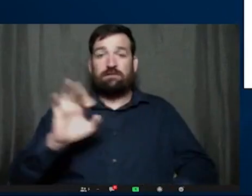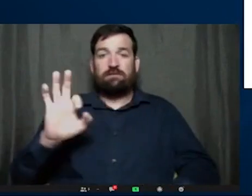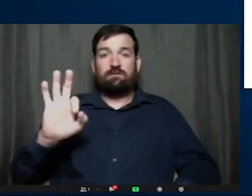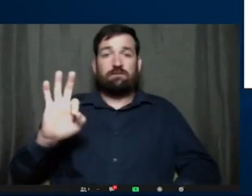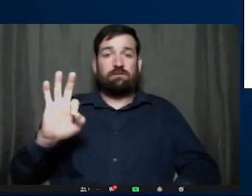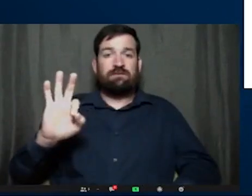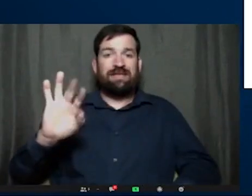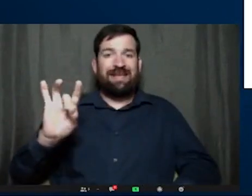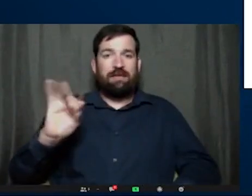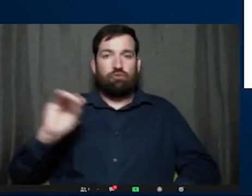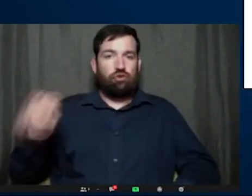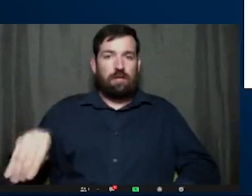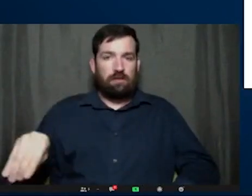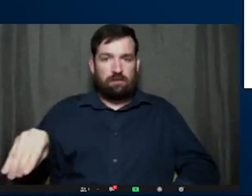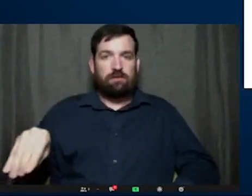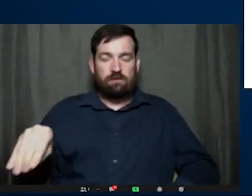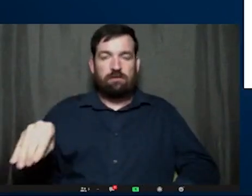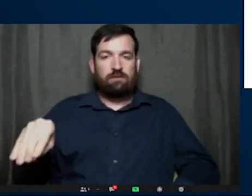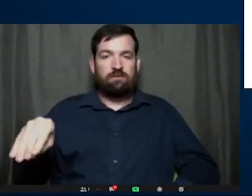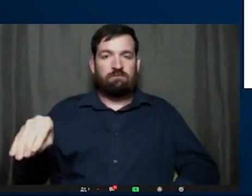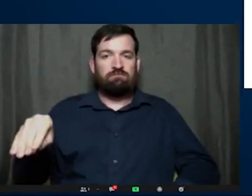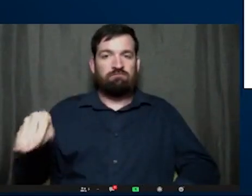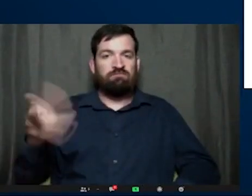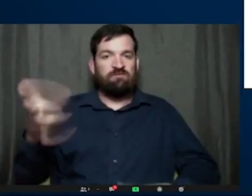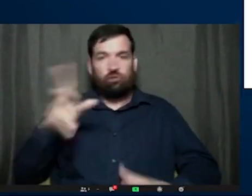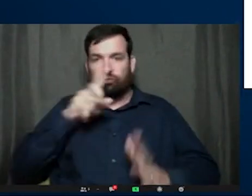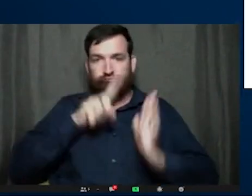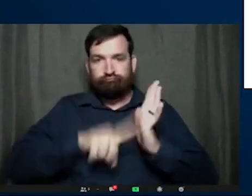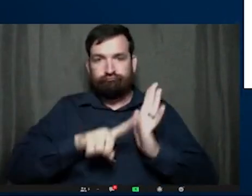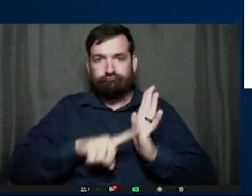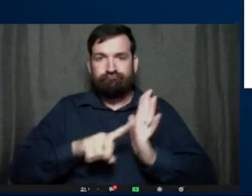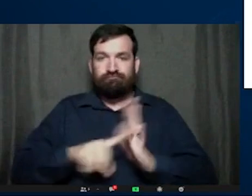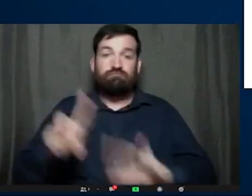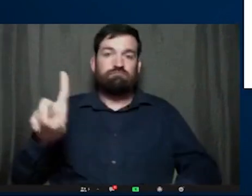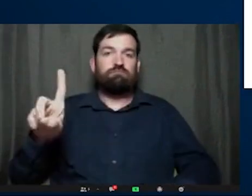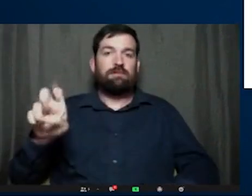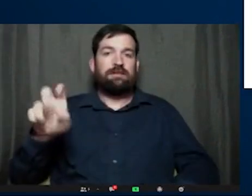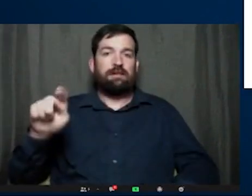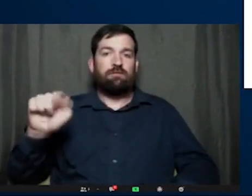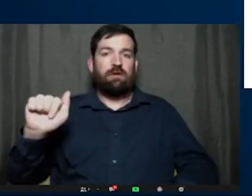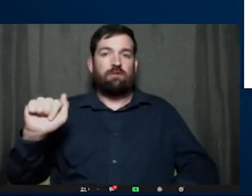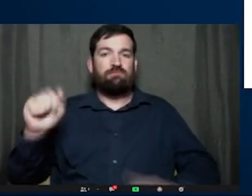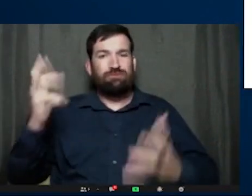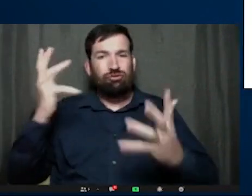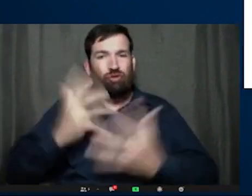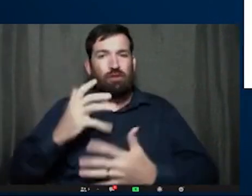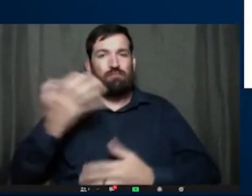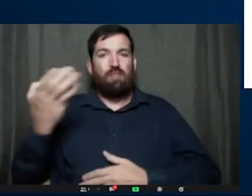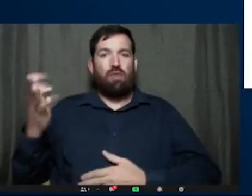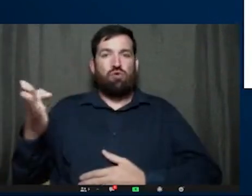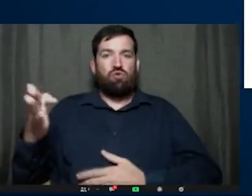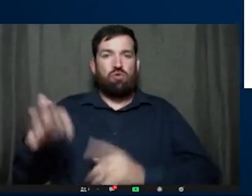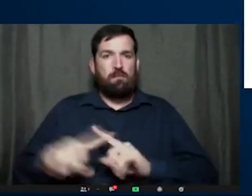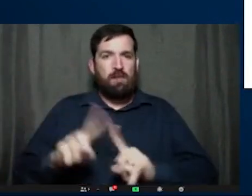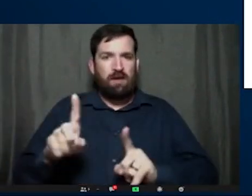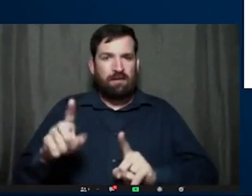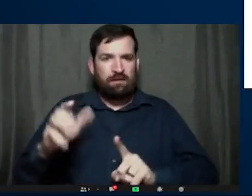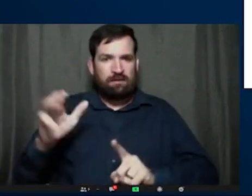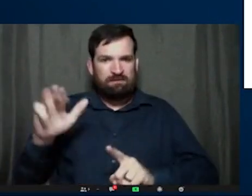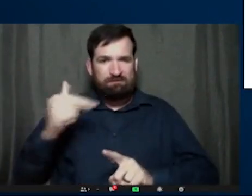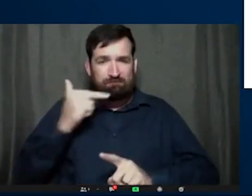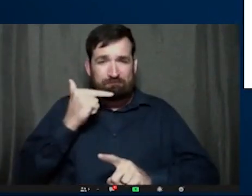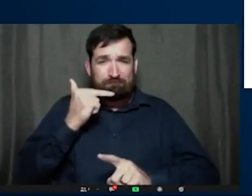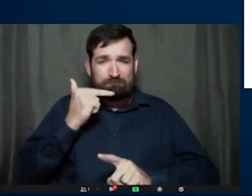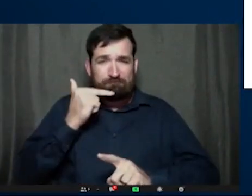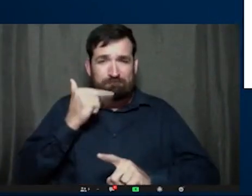98% of the strains that have been sequenced from the state of Kansas are the Delta variant in dark blue, but it's hard to see, but there is that tiny little sliver of